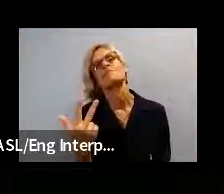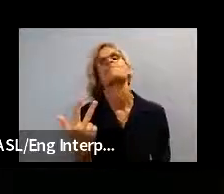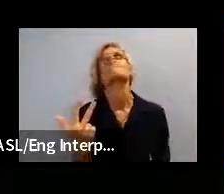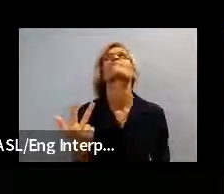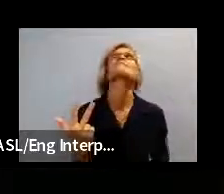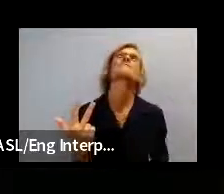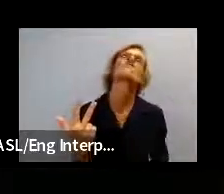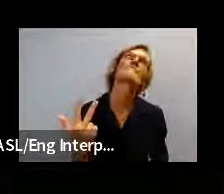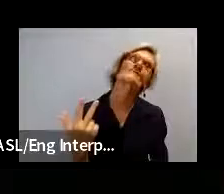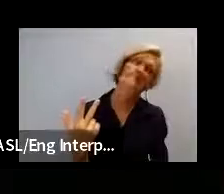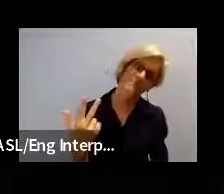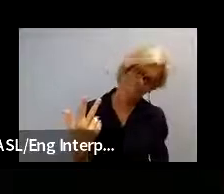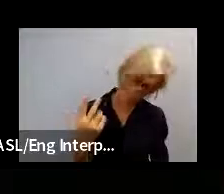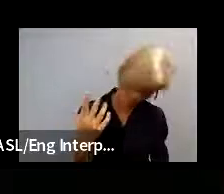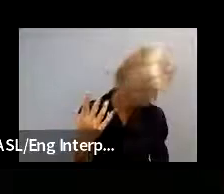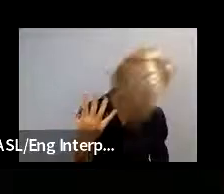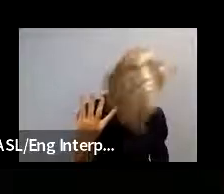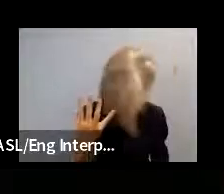3,